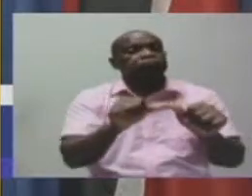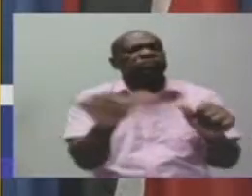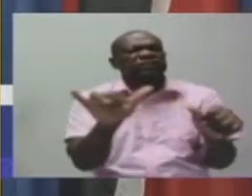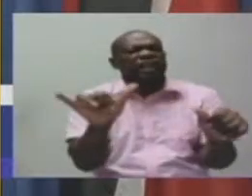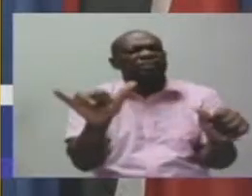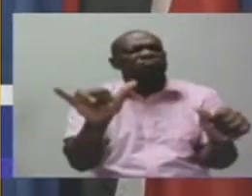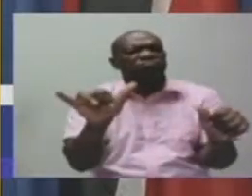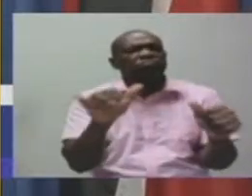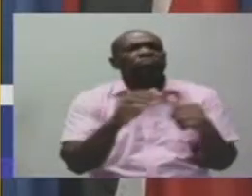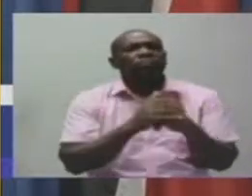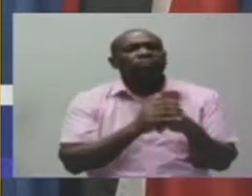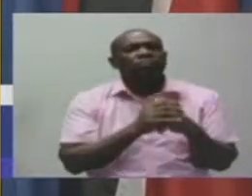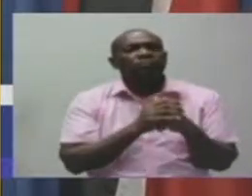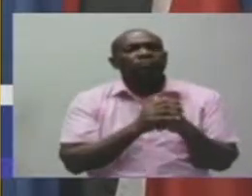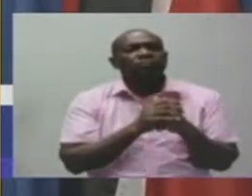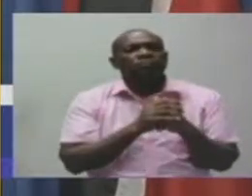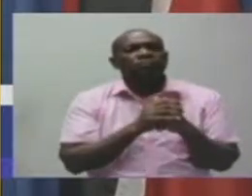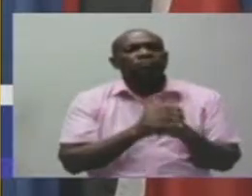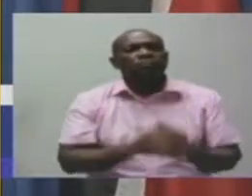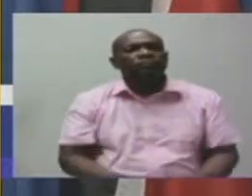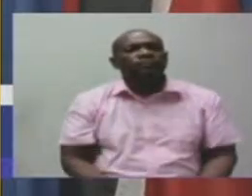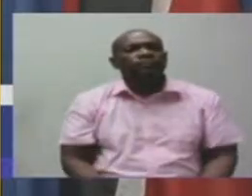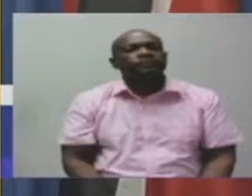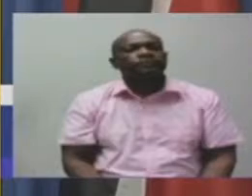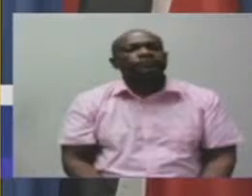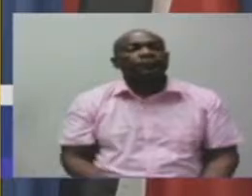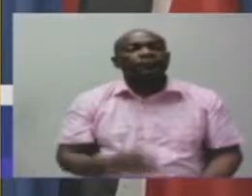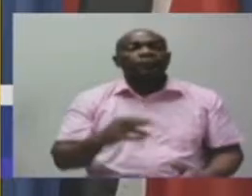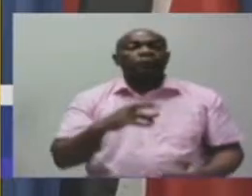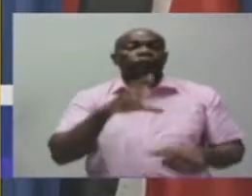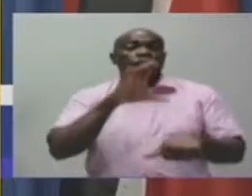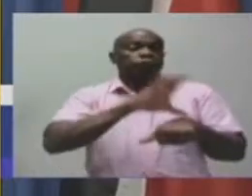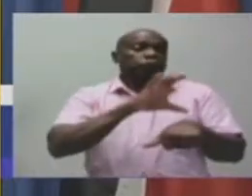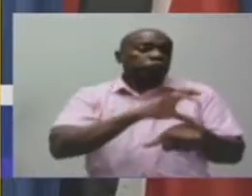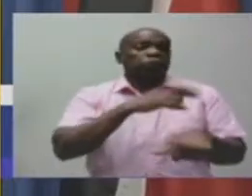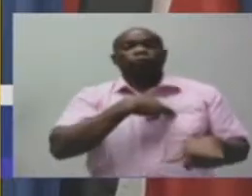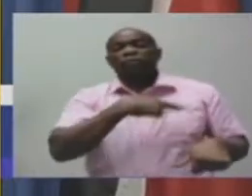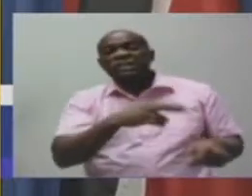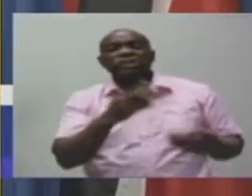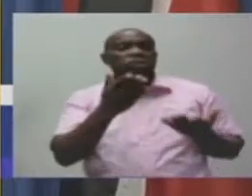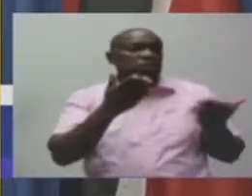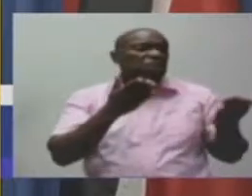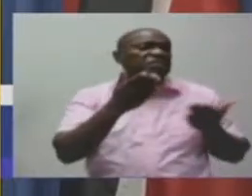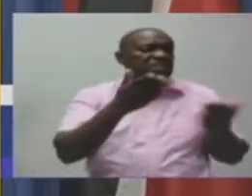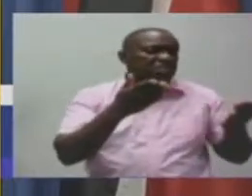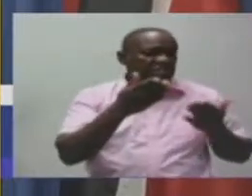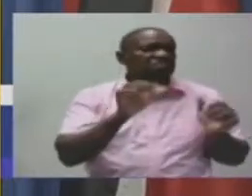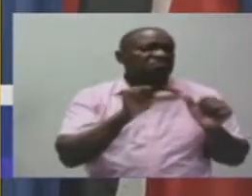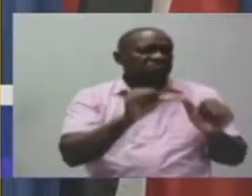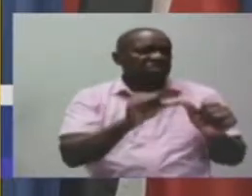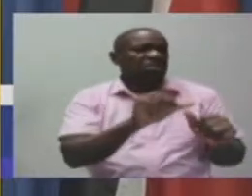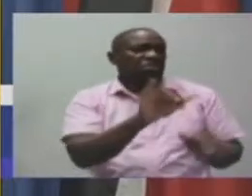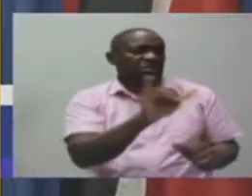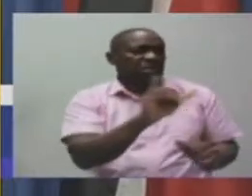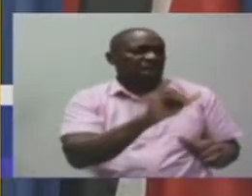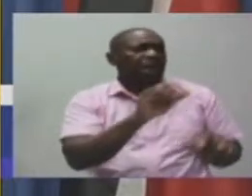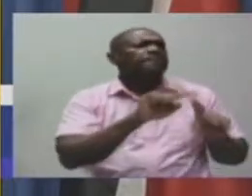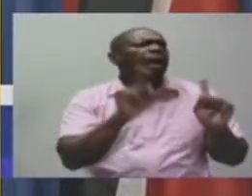Religious services will remain the way they are, except that we will permit